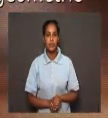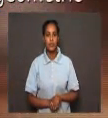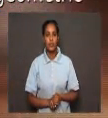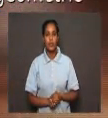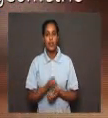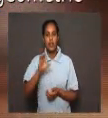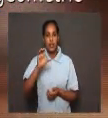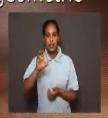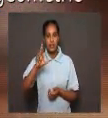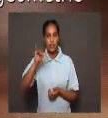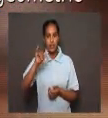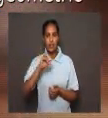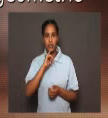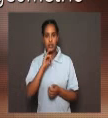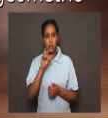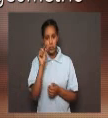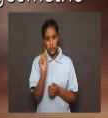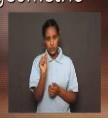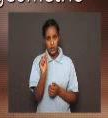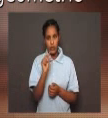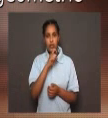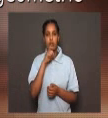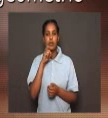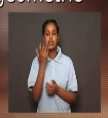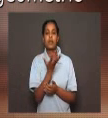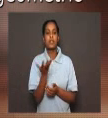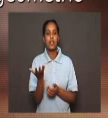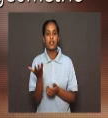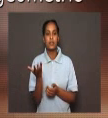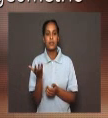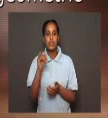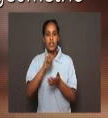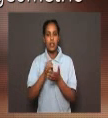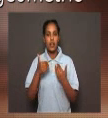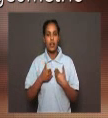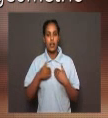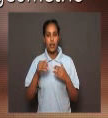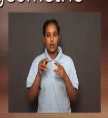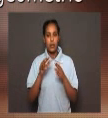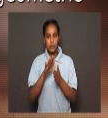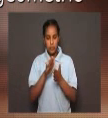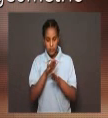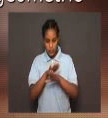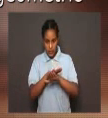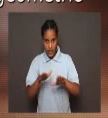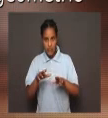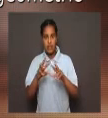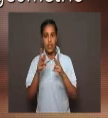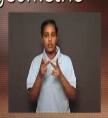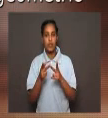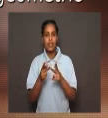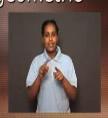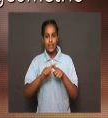A crystal is a piece of solid substance that has a plane surface,